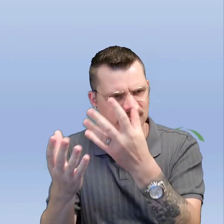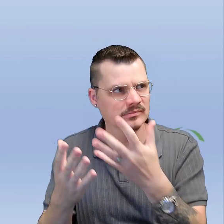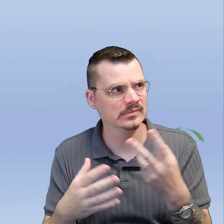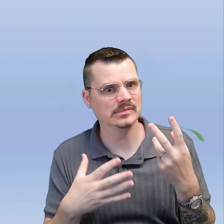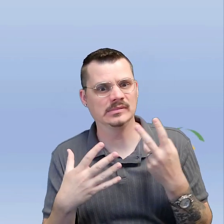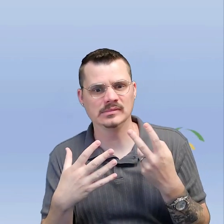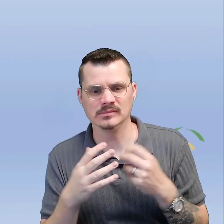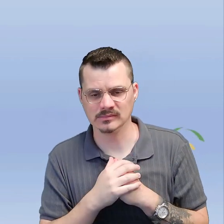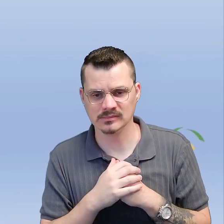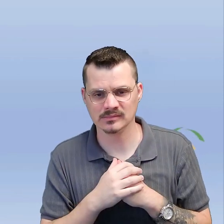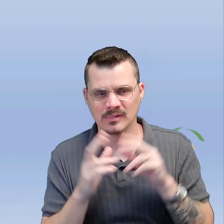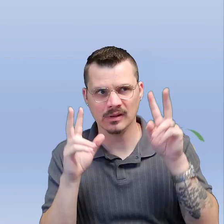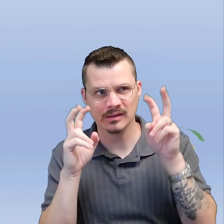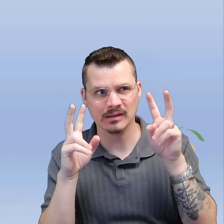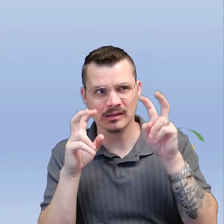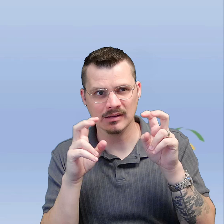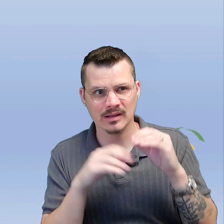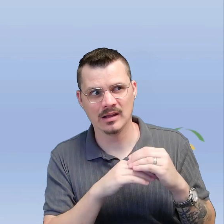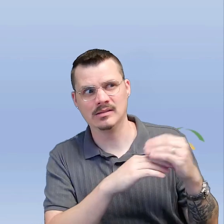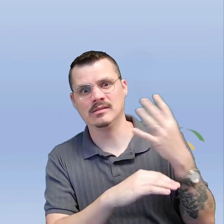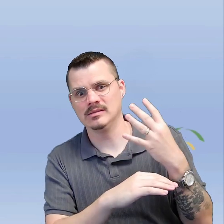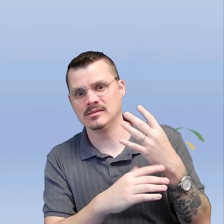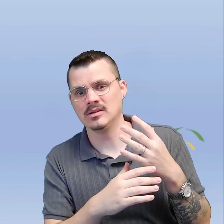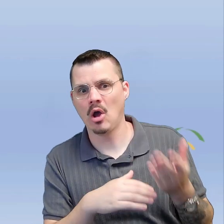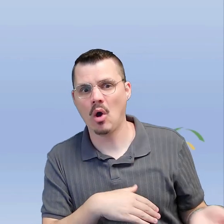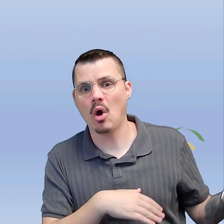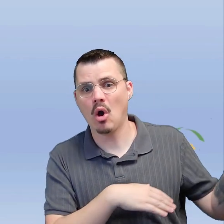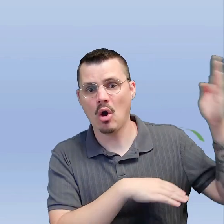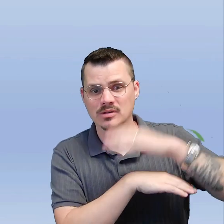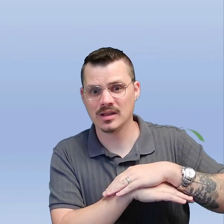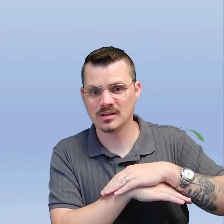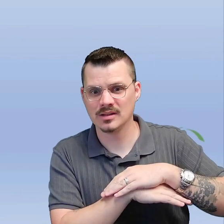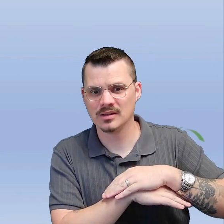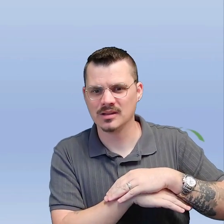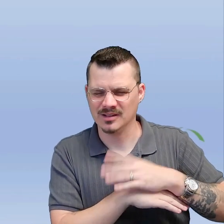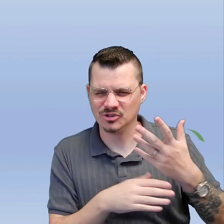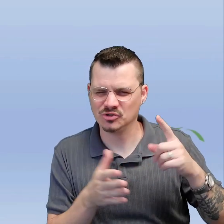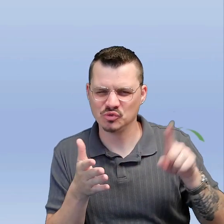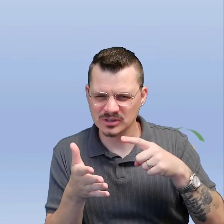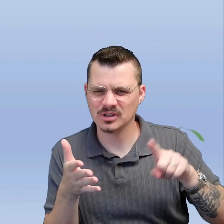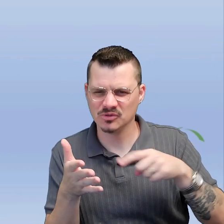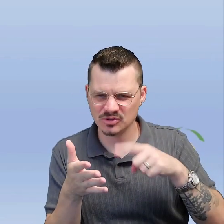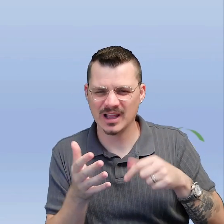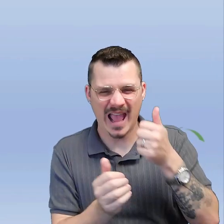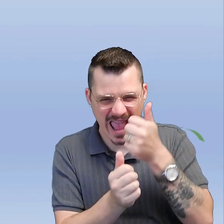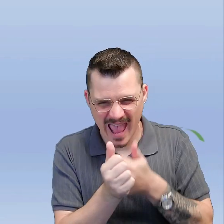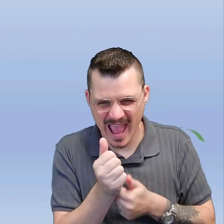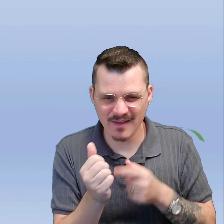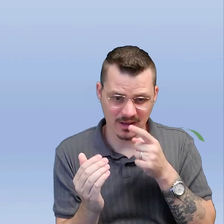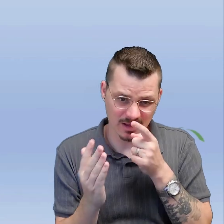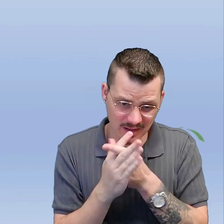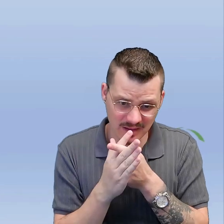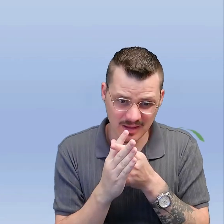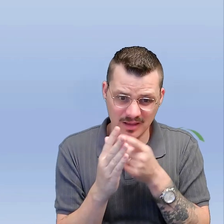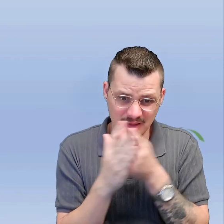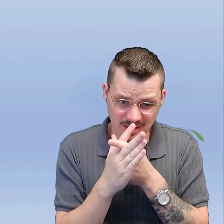guidance, air quotes, guidance all day long. It's just gratuitous criticism, and every bit of it, every